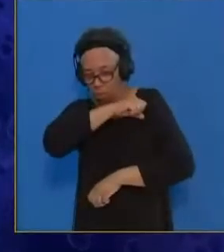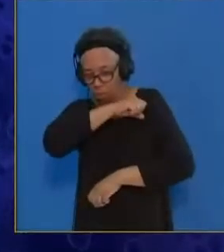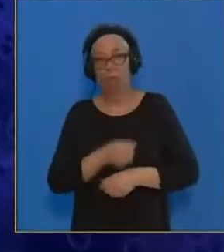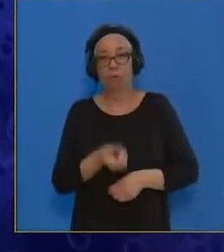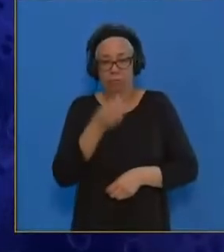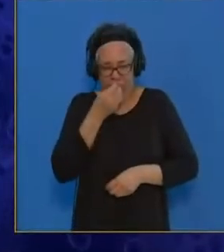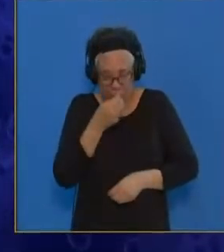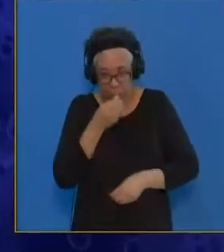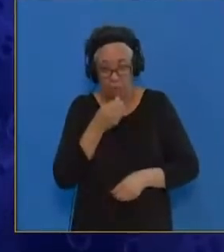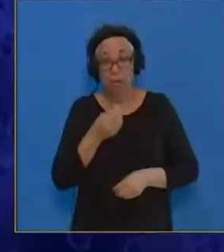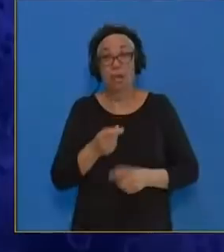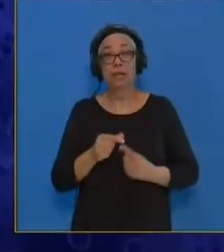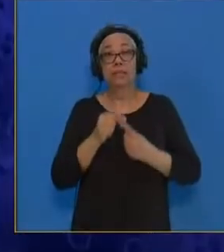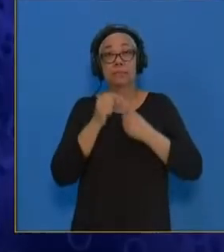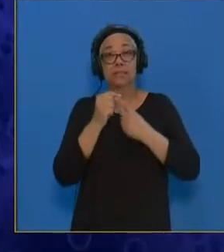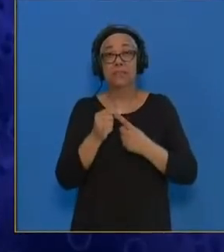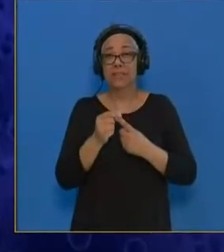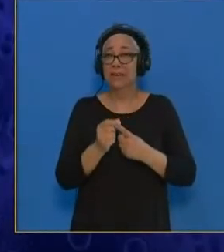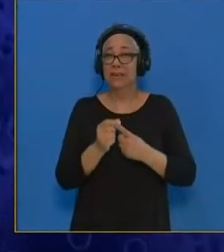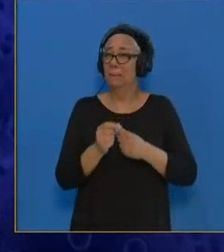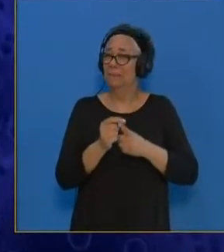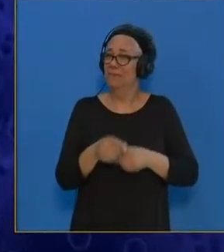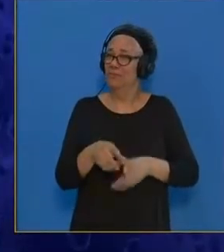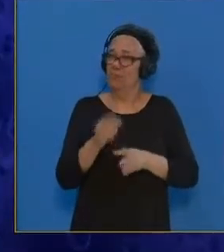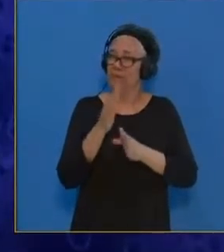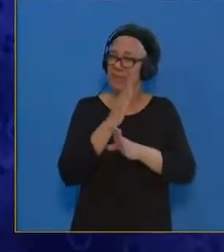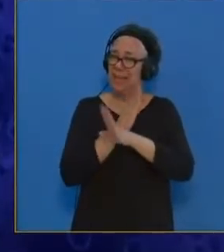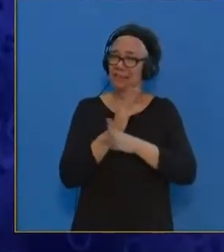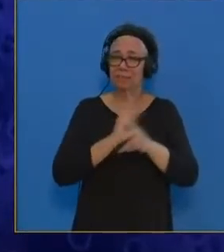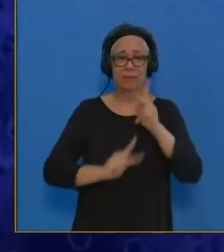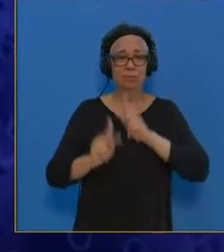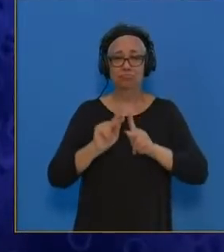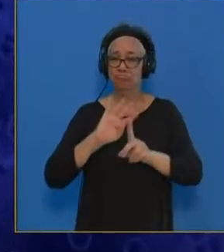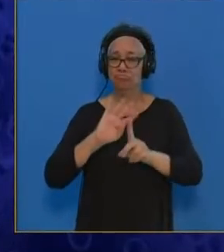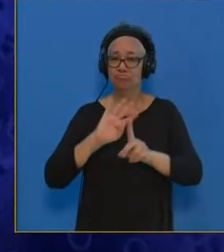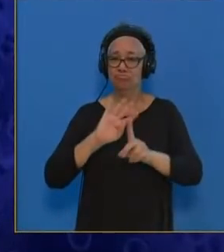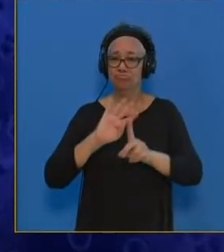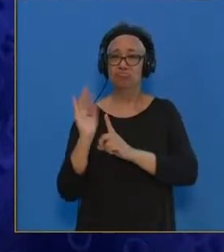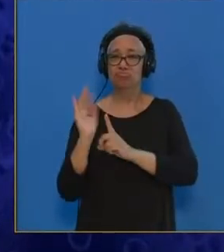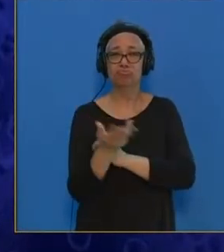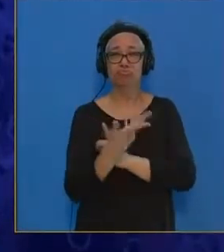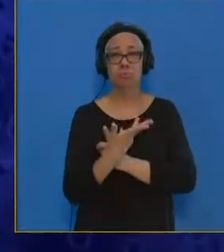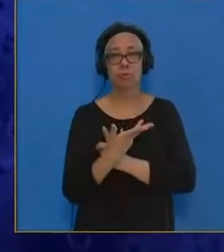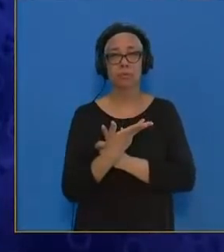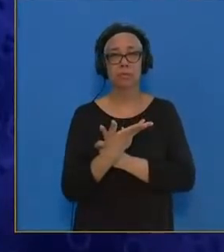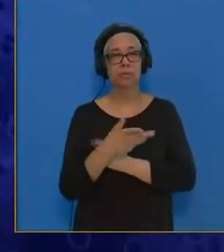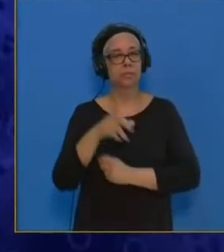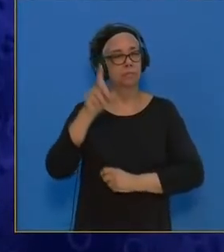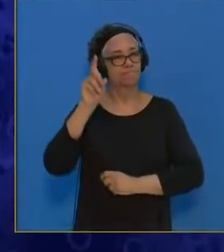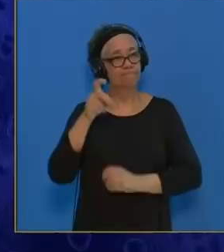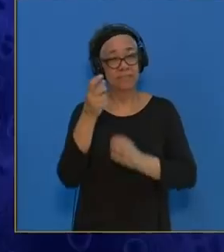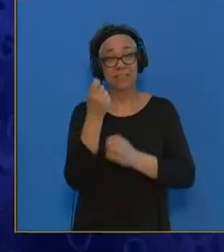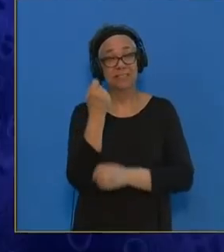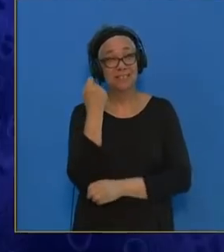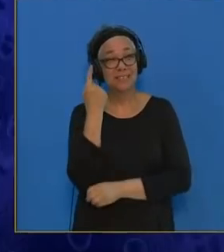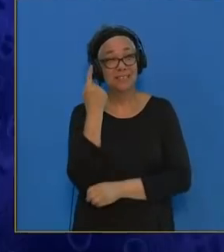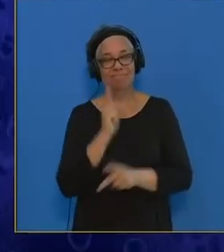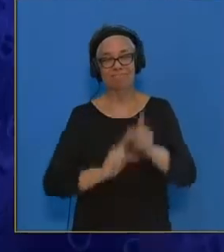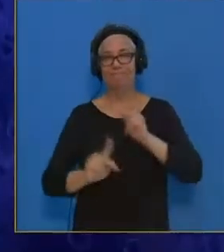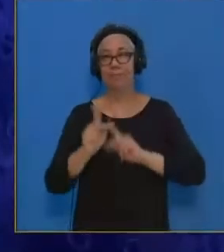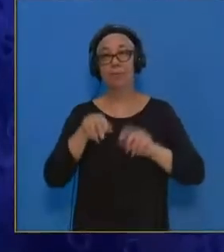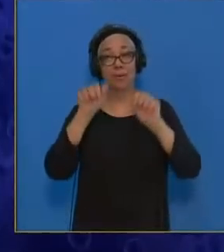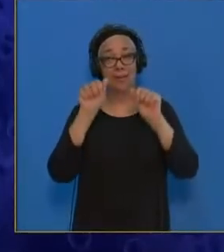cough, or sneeze, intended to protect the people around us. We have to understand that persons can